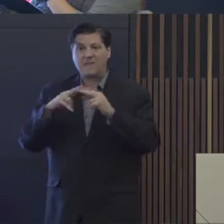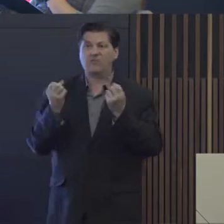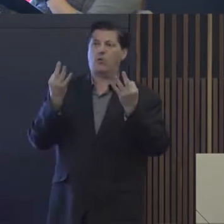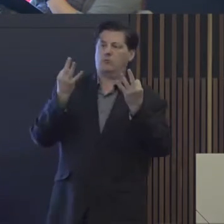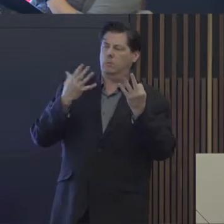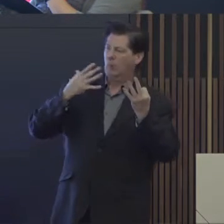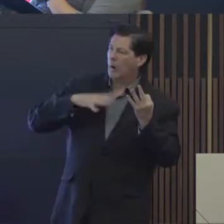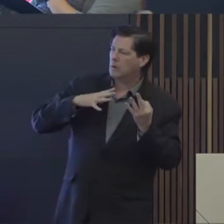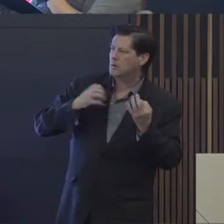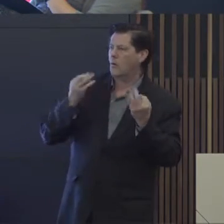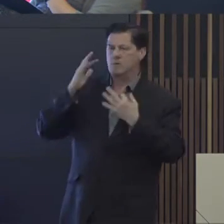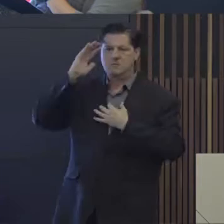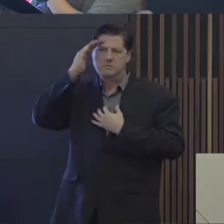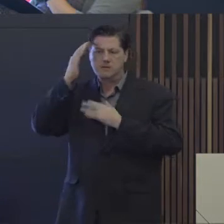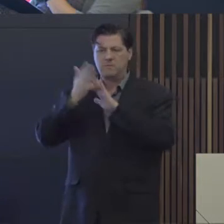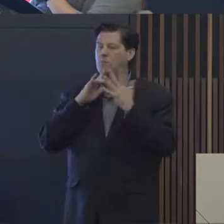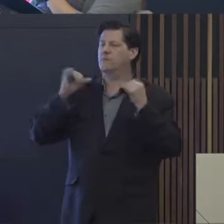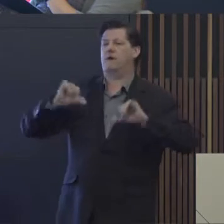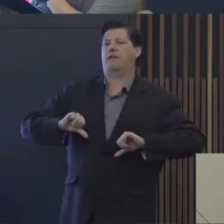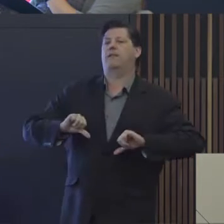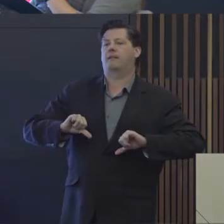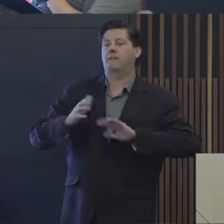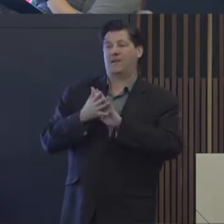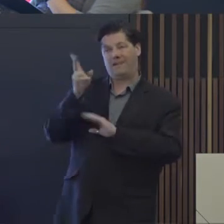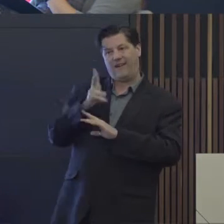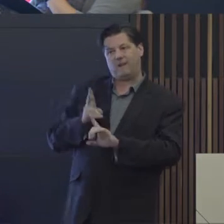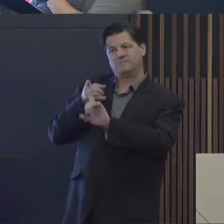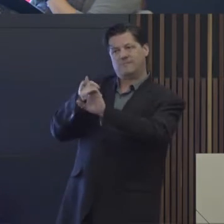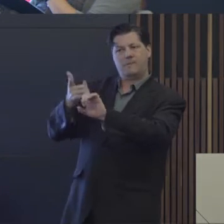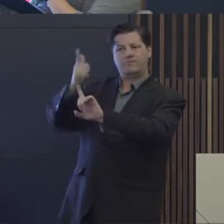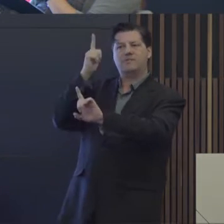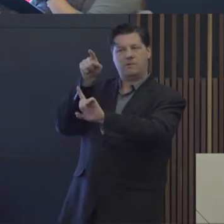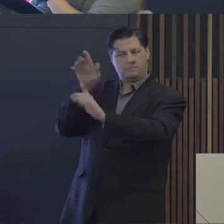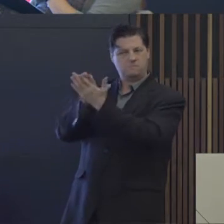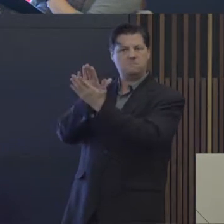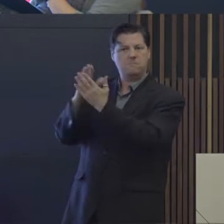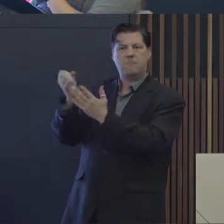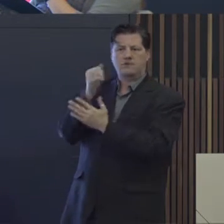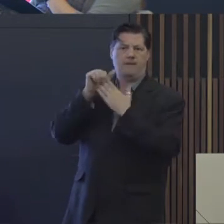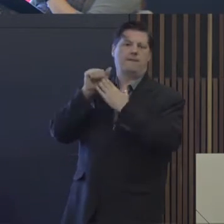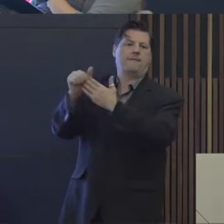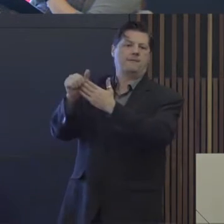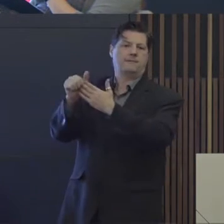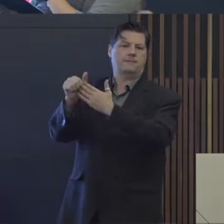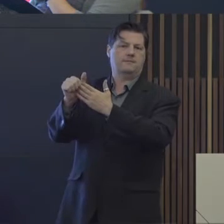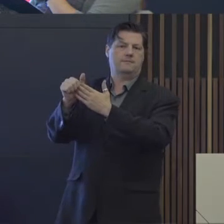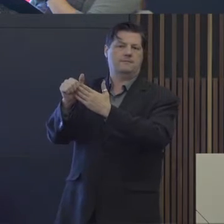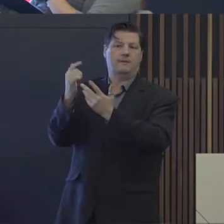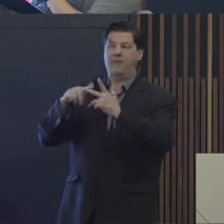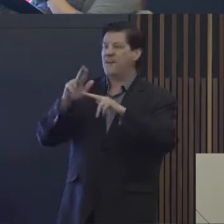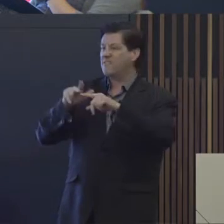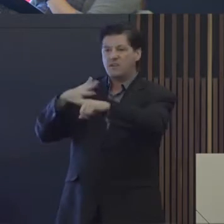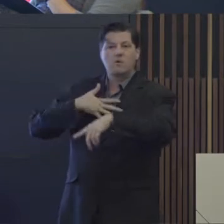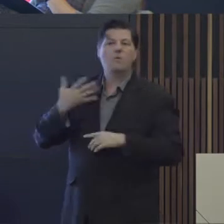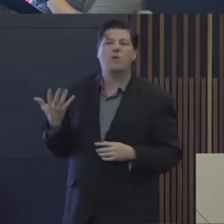nothing happens. And I think that goes back to some of the leadership of the principal. If the will is not there, then all of the resourcing, all of the skills